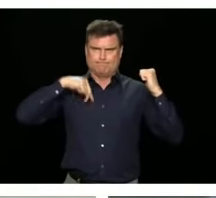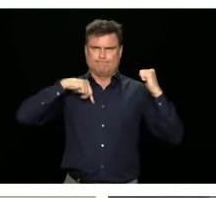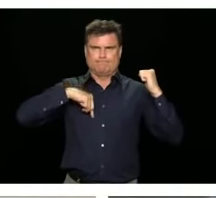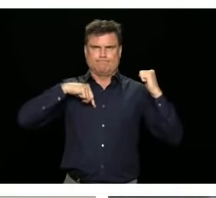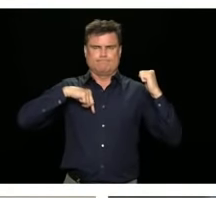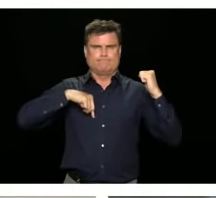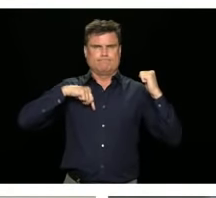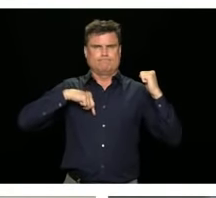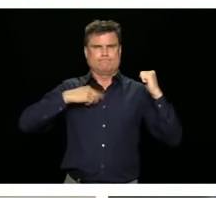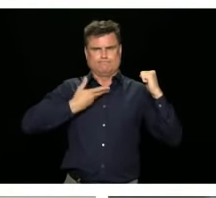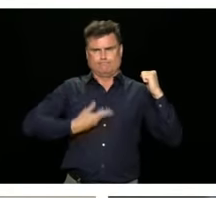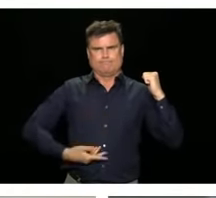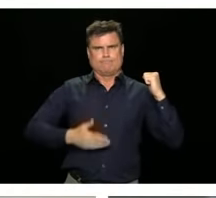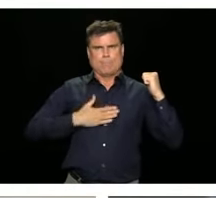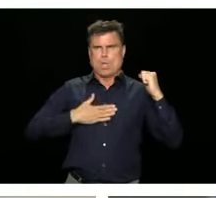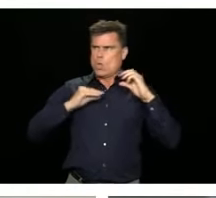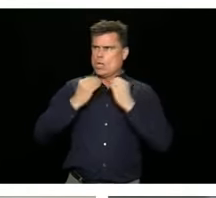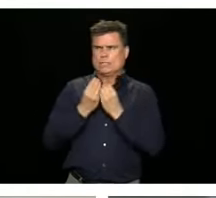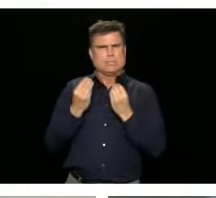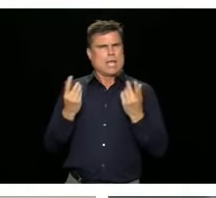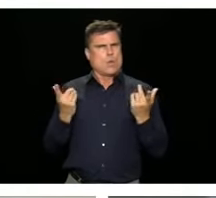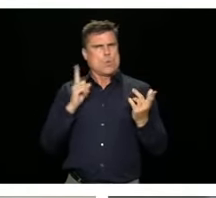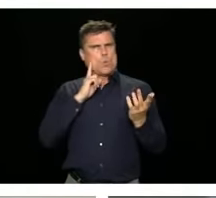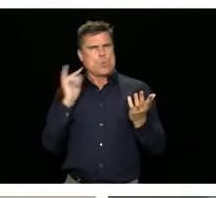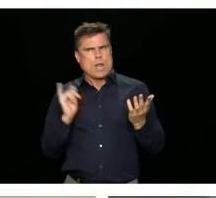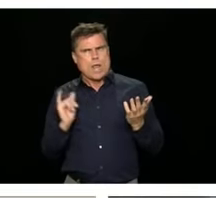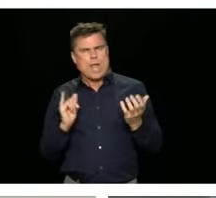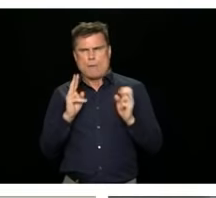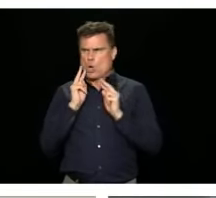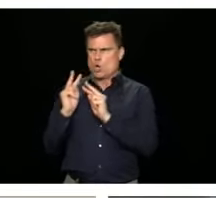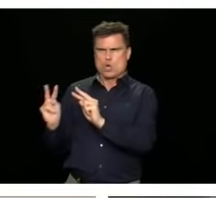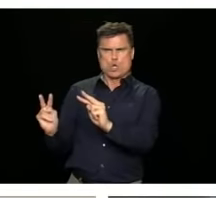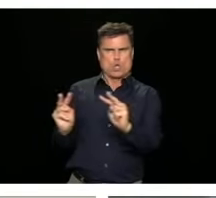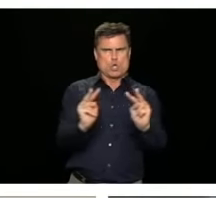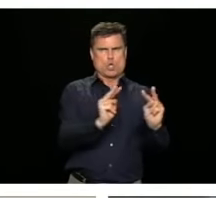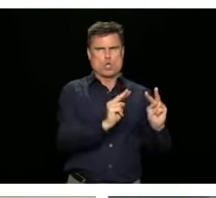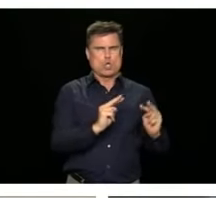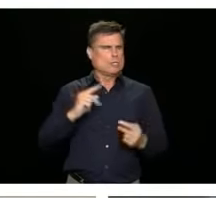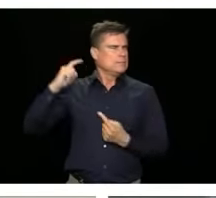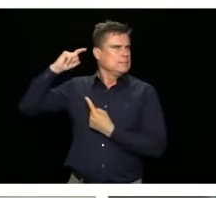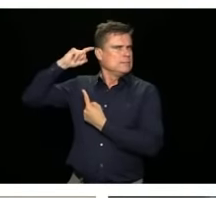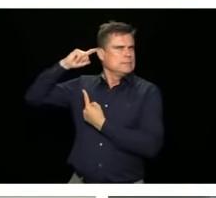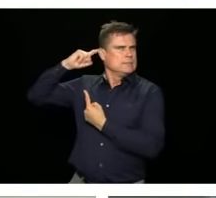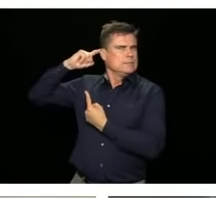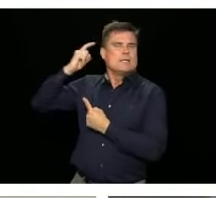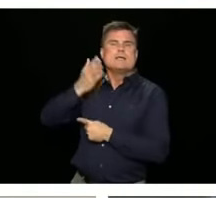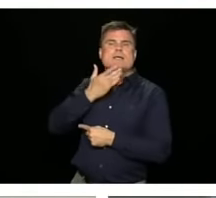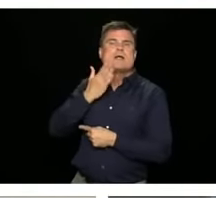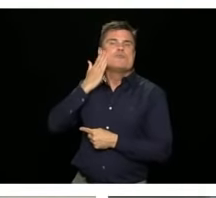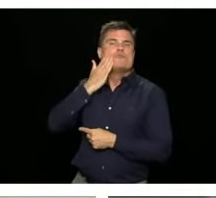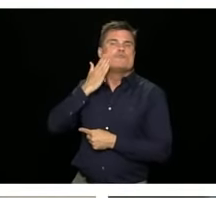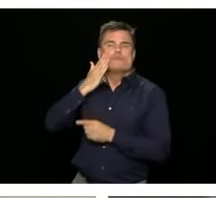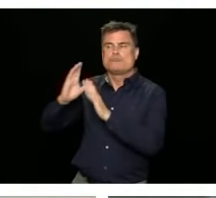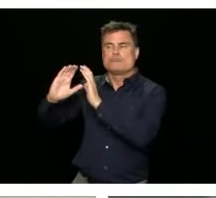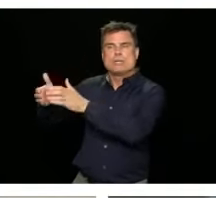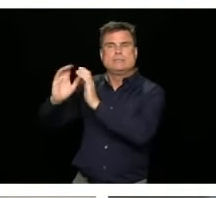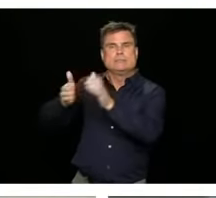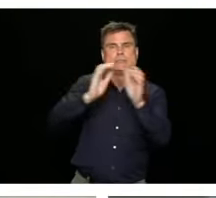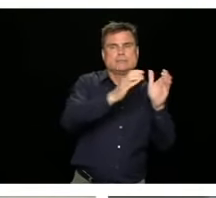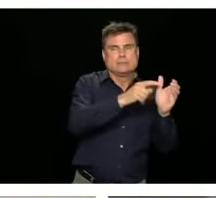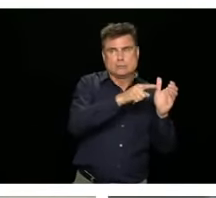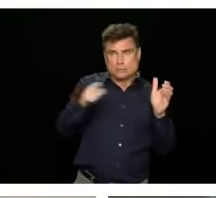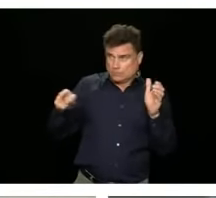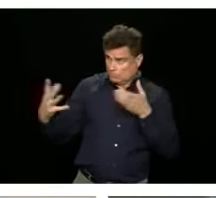have relationship with, in the same way that we have a GBA plus, a gender-based analysis lens. I